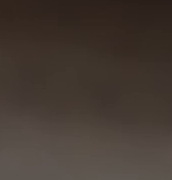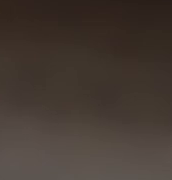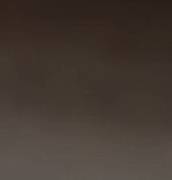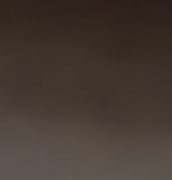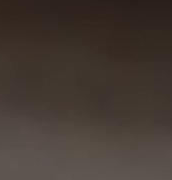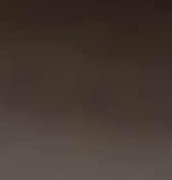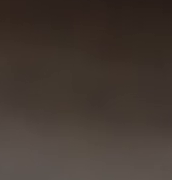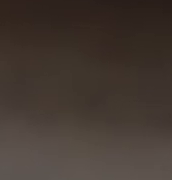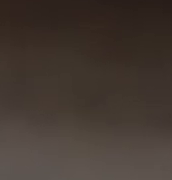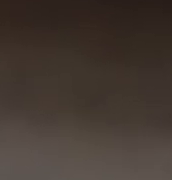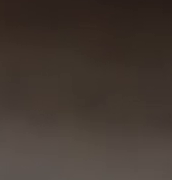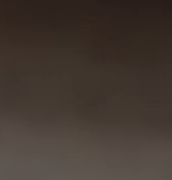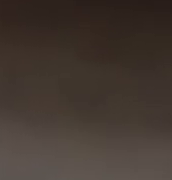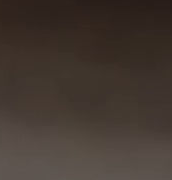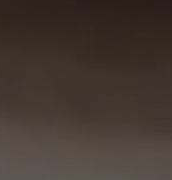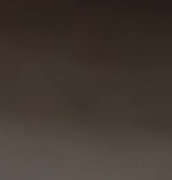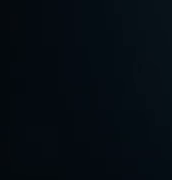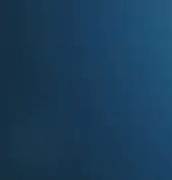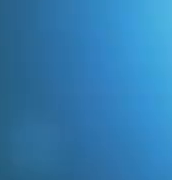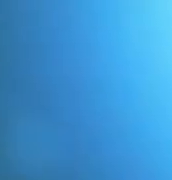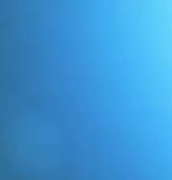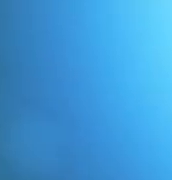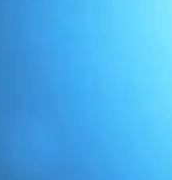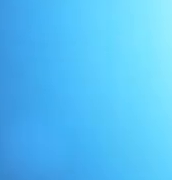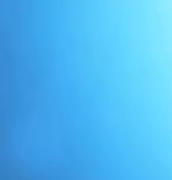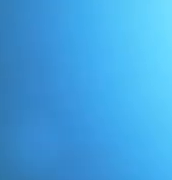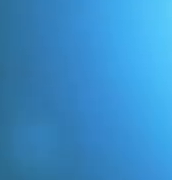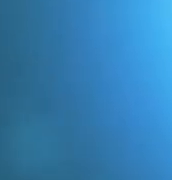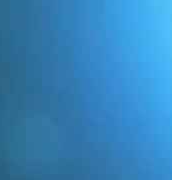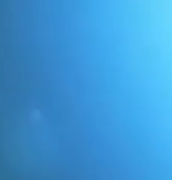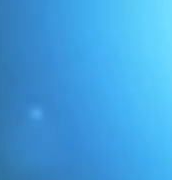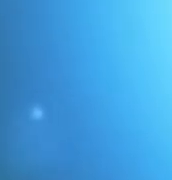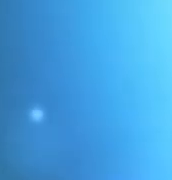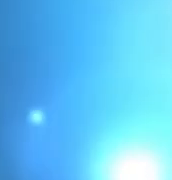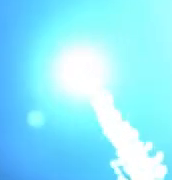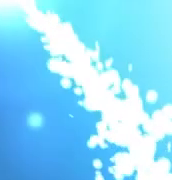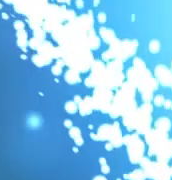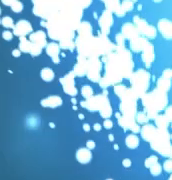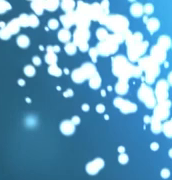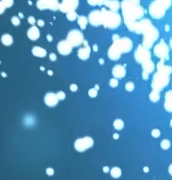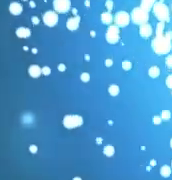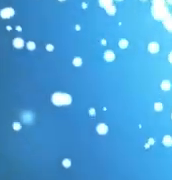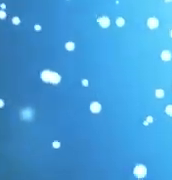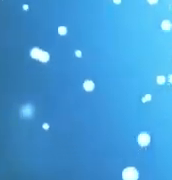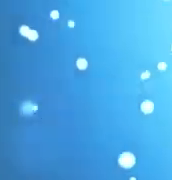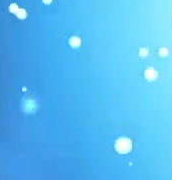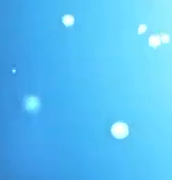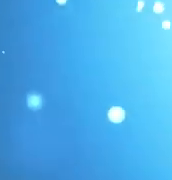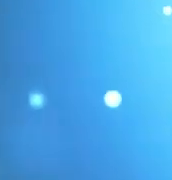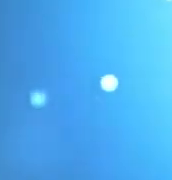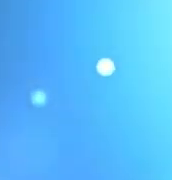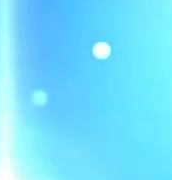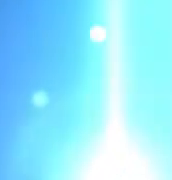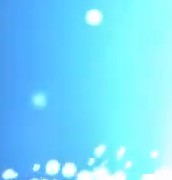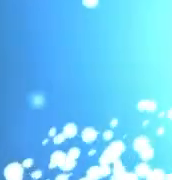just one under, the of For example,